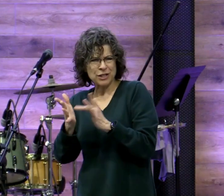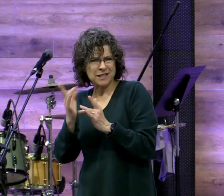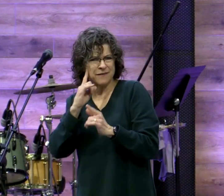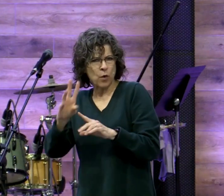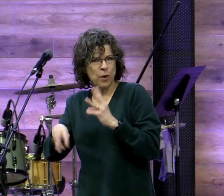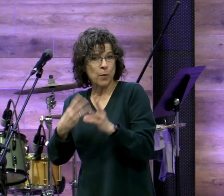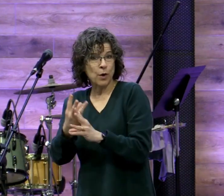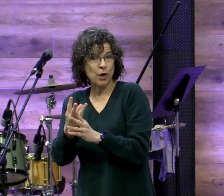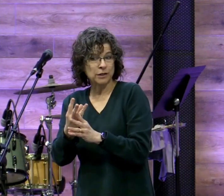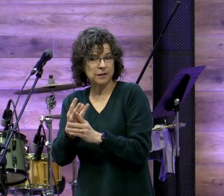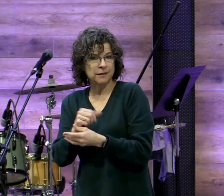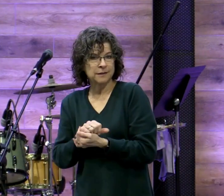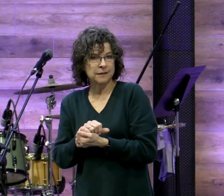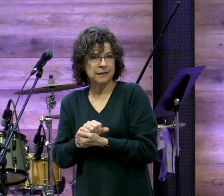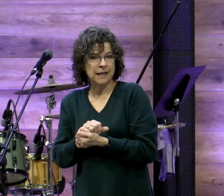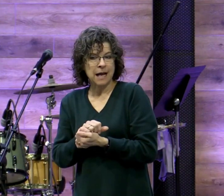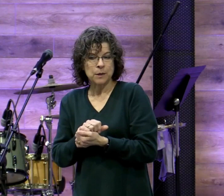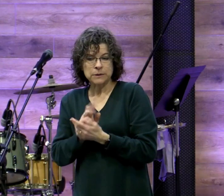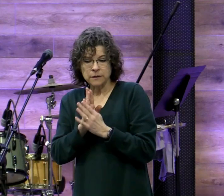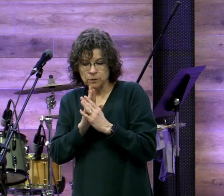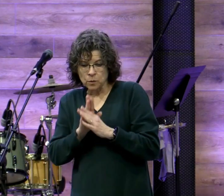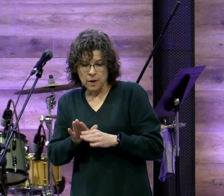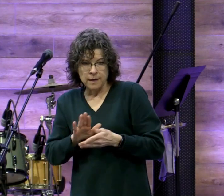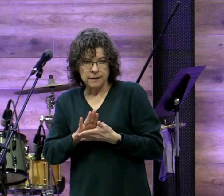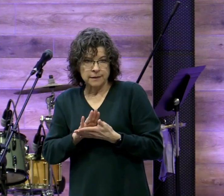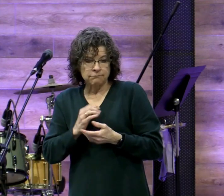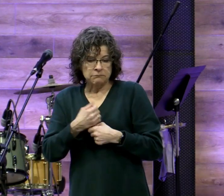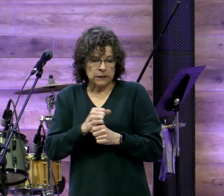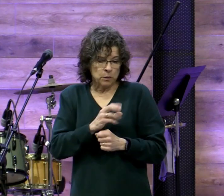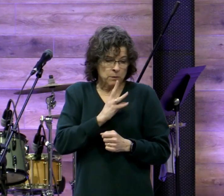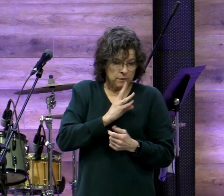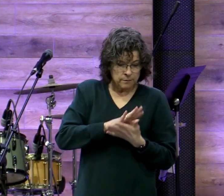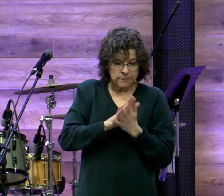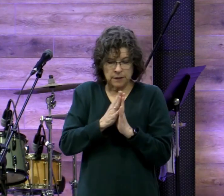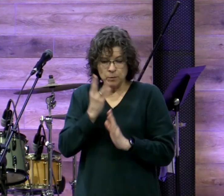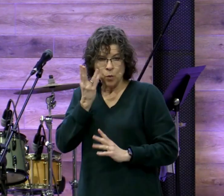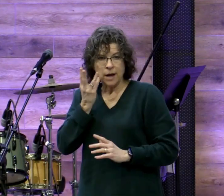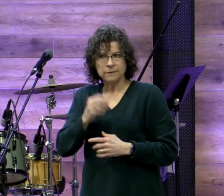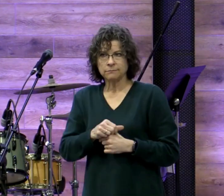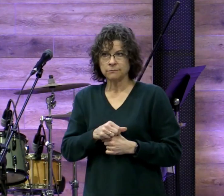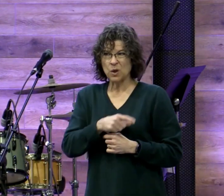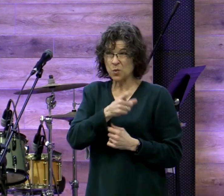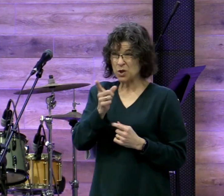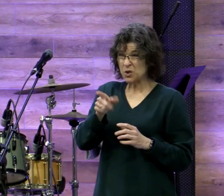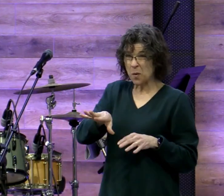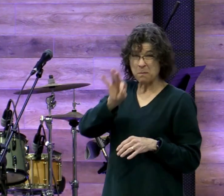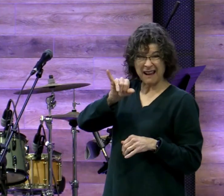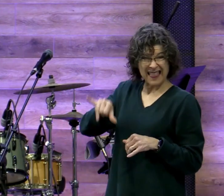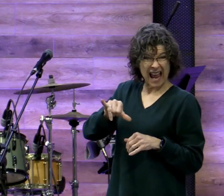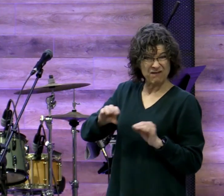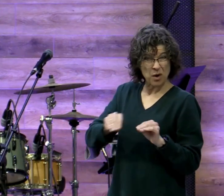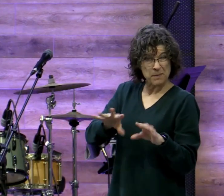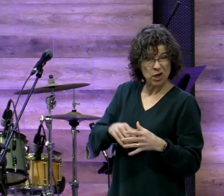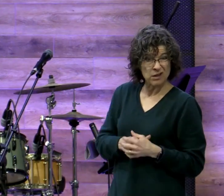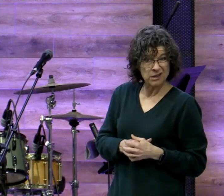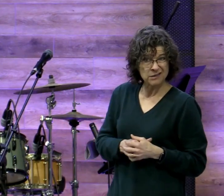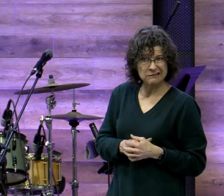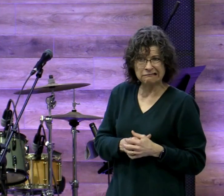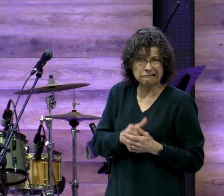And it's turning water into wine. Interesting. Would you have picked that? Would I have picked